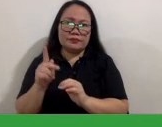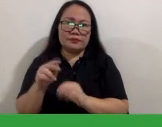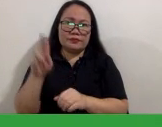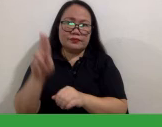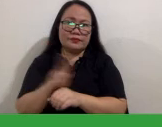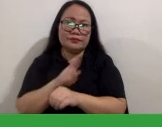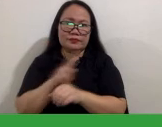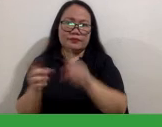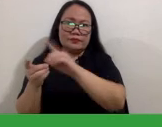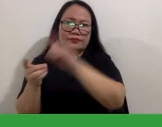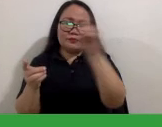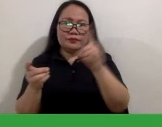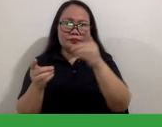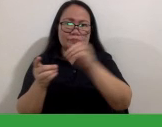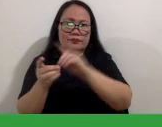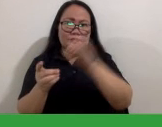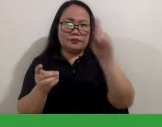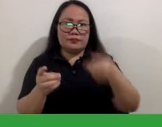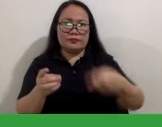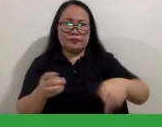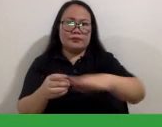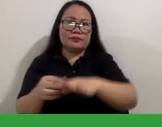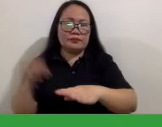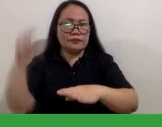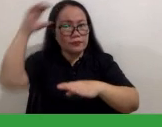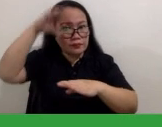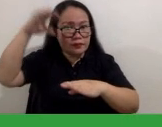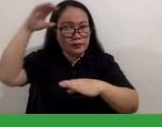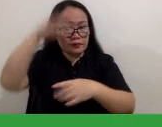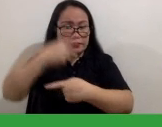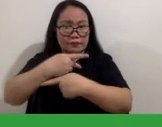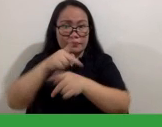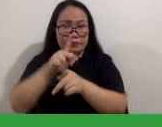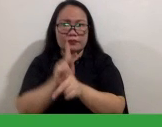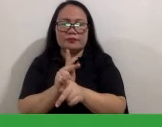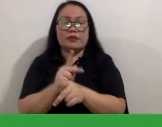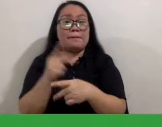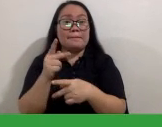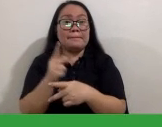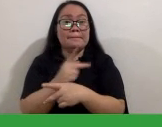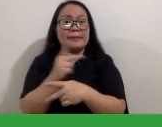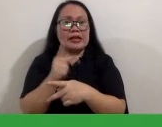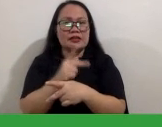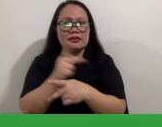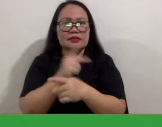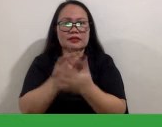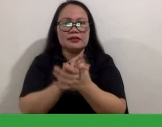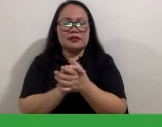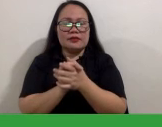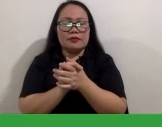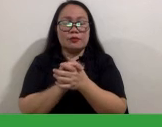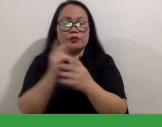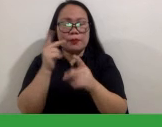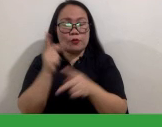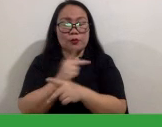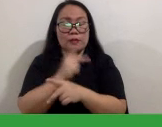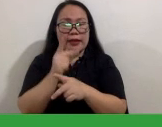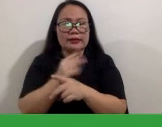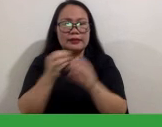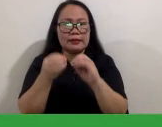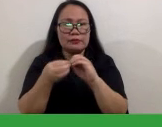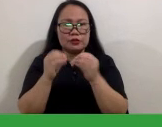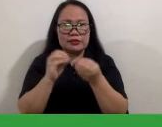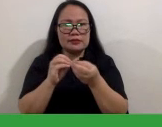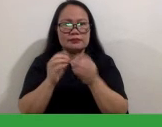Okay. Use distributive property to find each product. Actually, we can also apply distributive property when we are multiplying